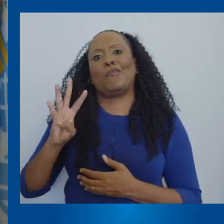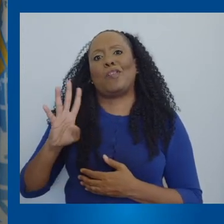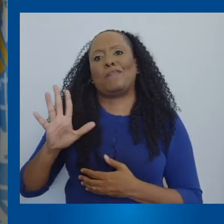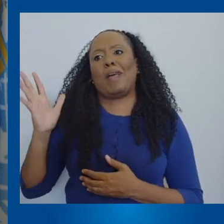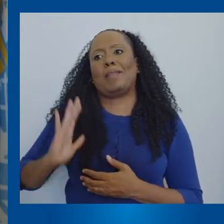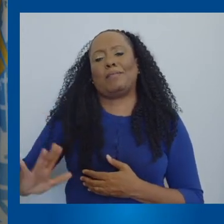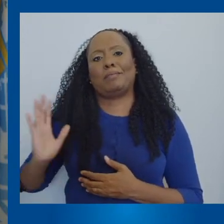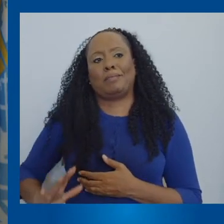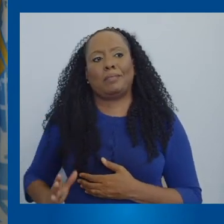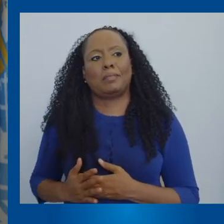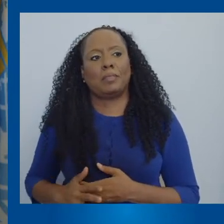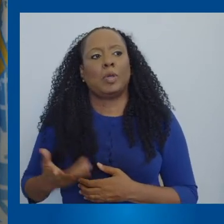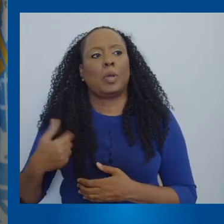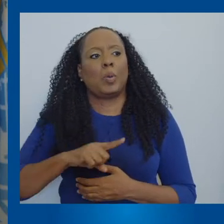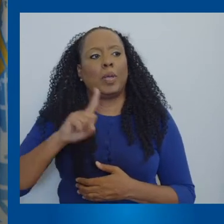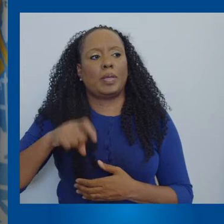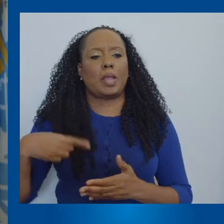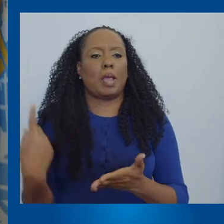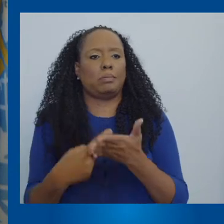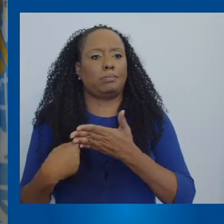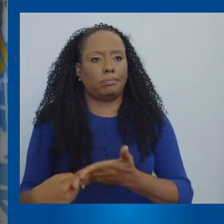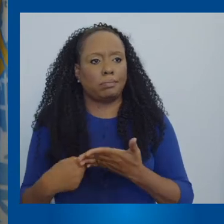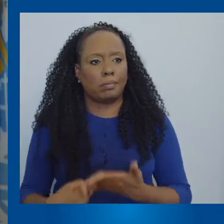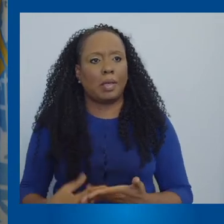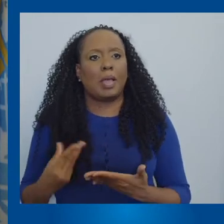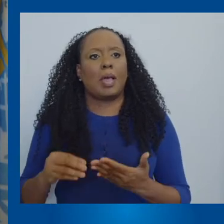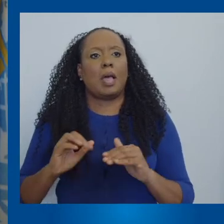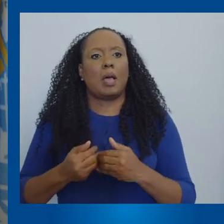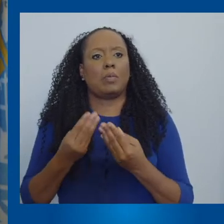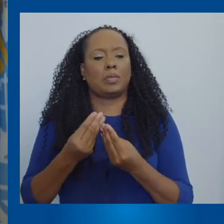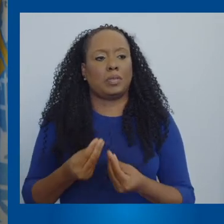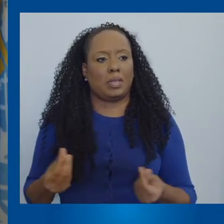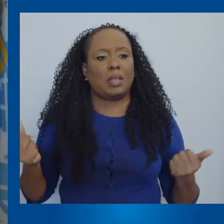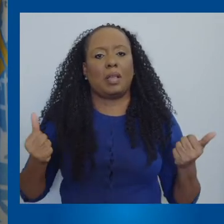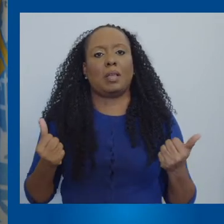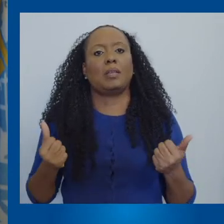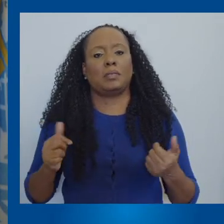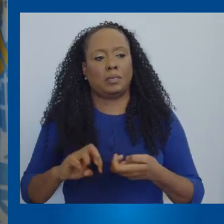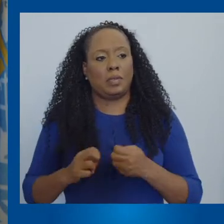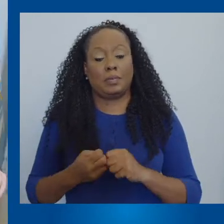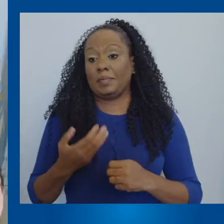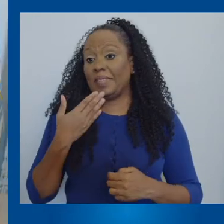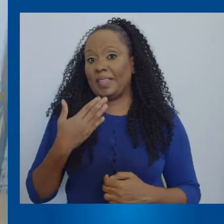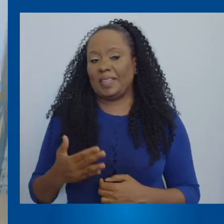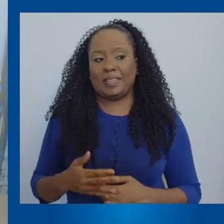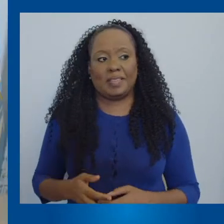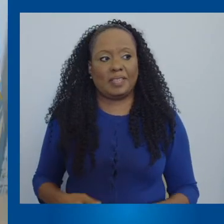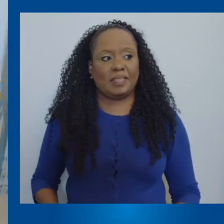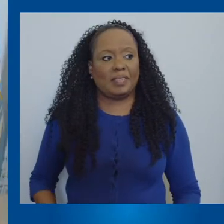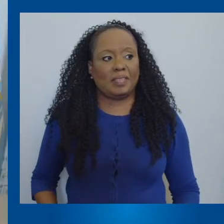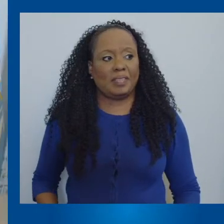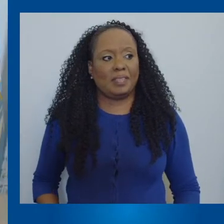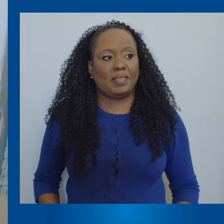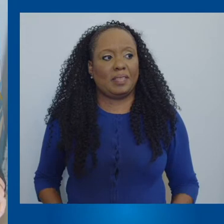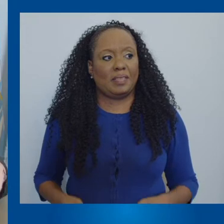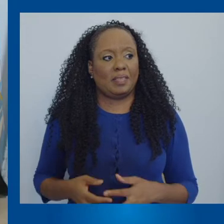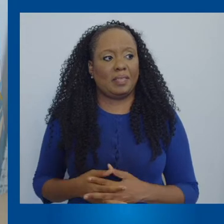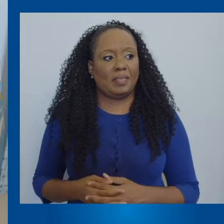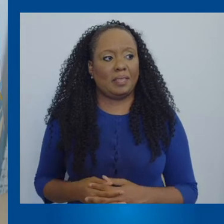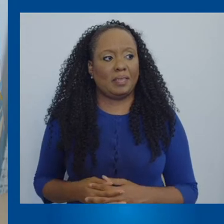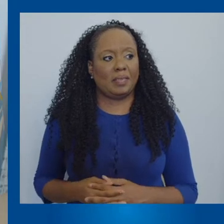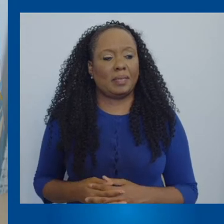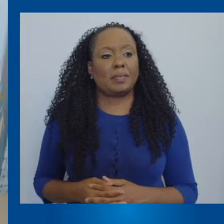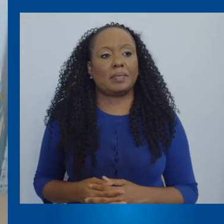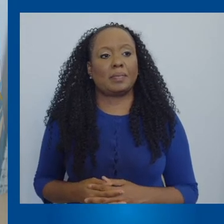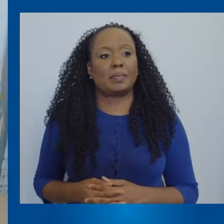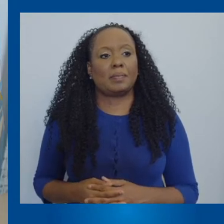conversation that needs to come together with solving the triple planetary crisis. Thank you. Thank you, Executive Director.